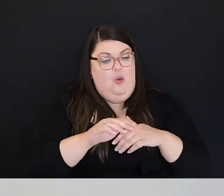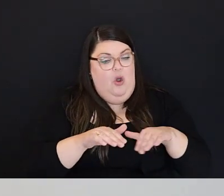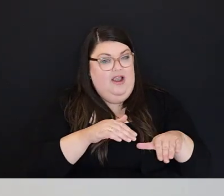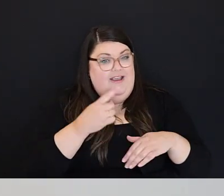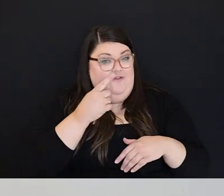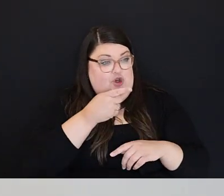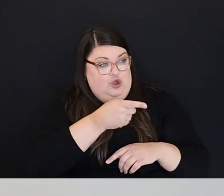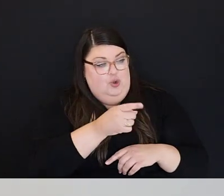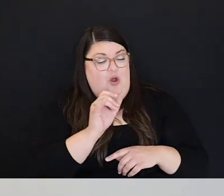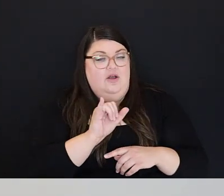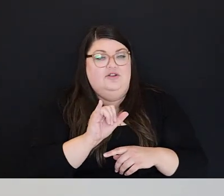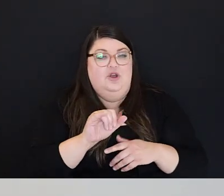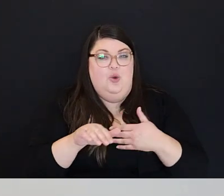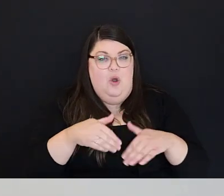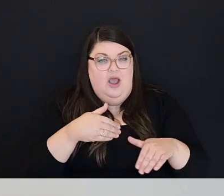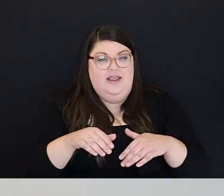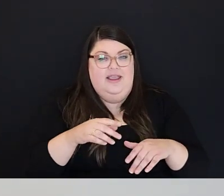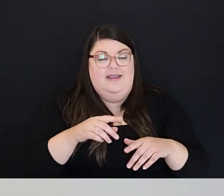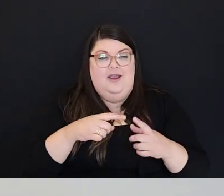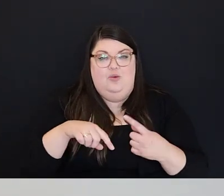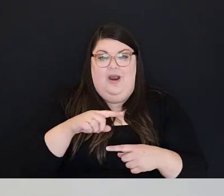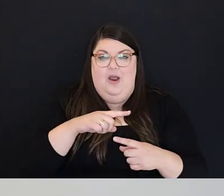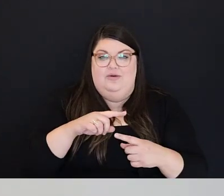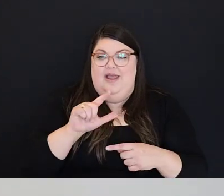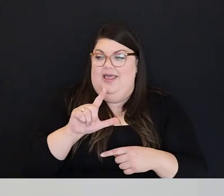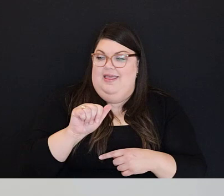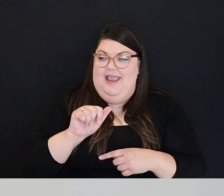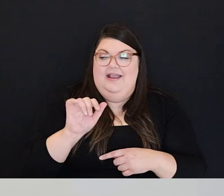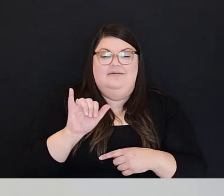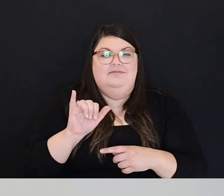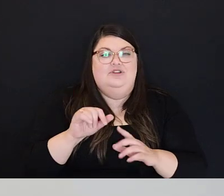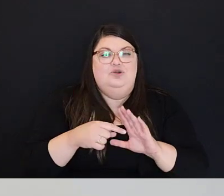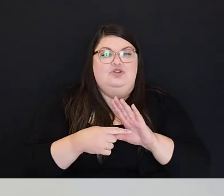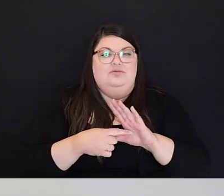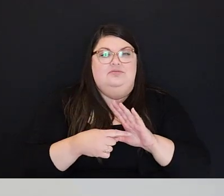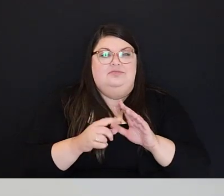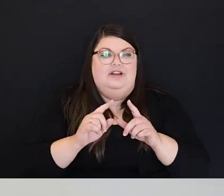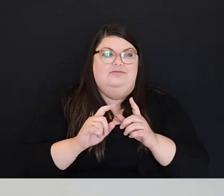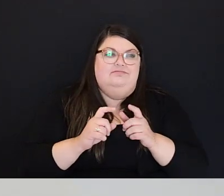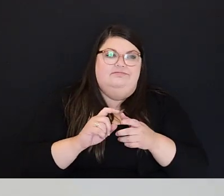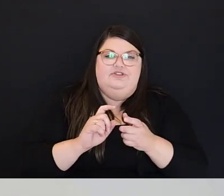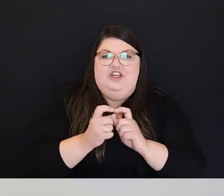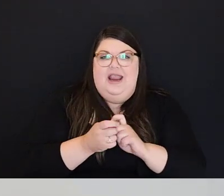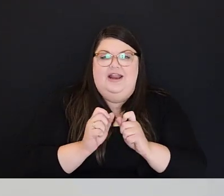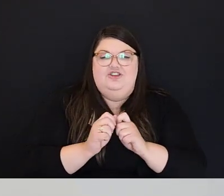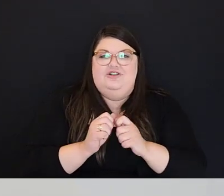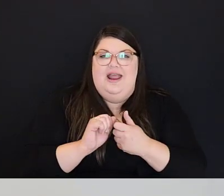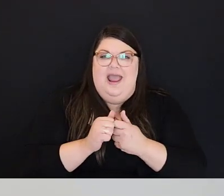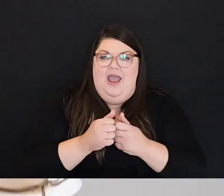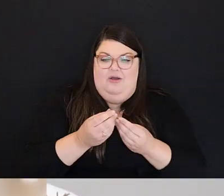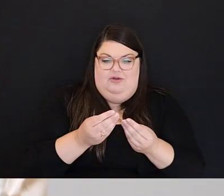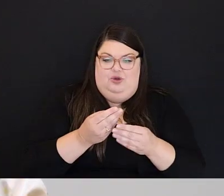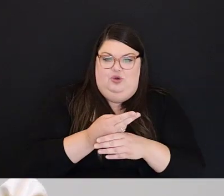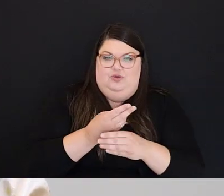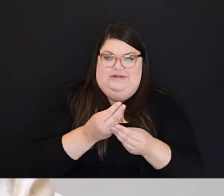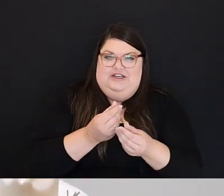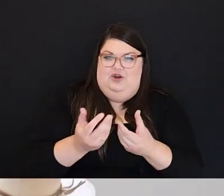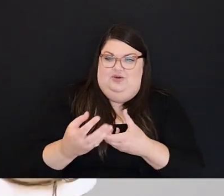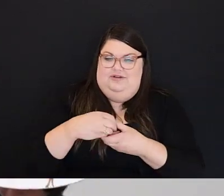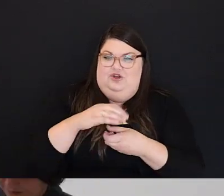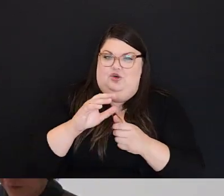even walking around LA, changed what materials you incorporated into the show. Could you speak to that a little bit? Of